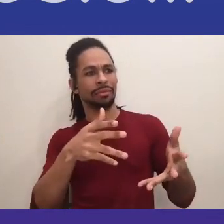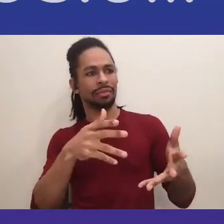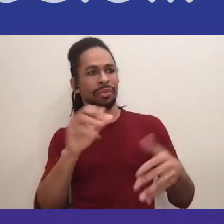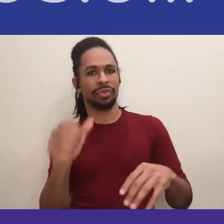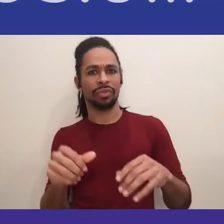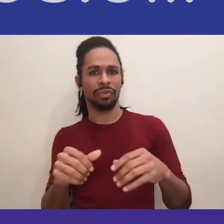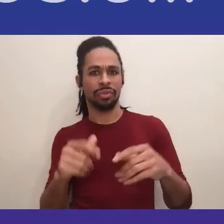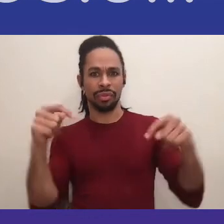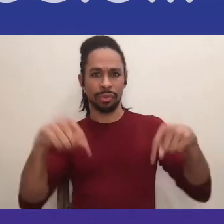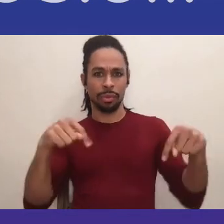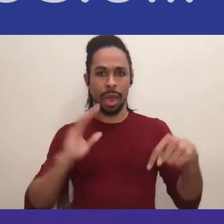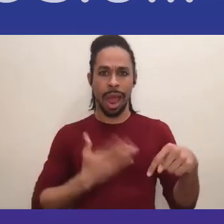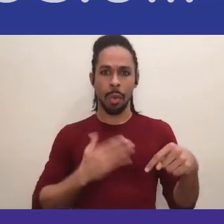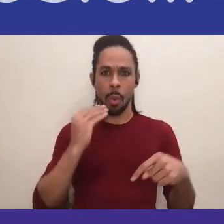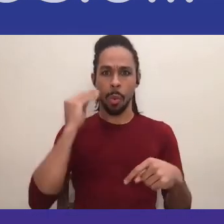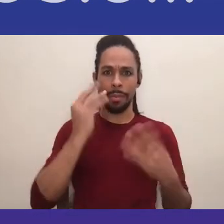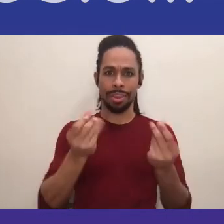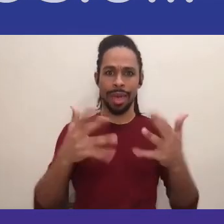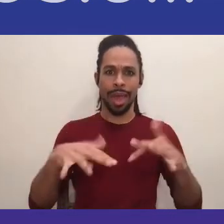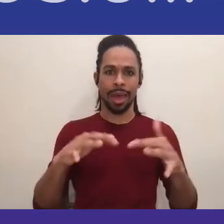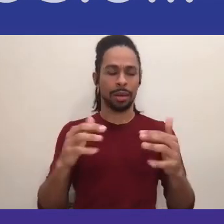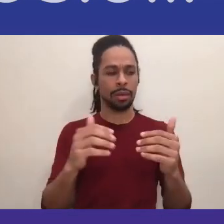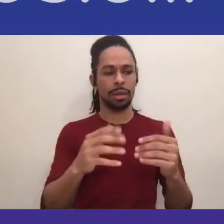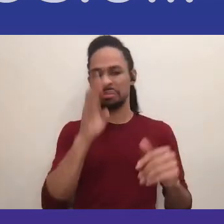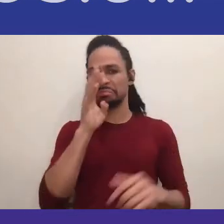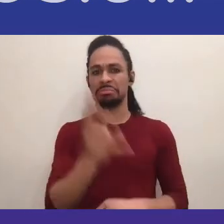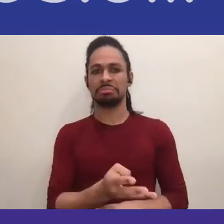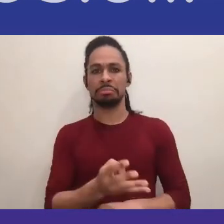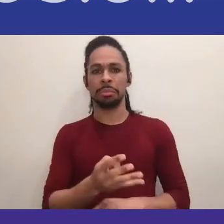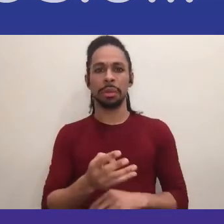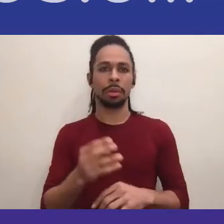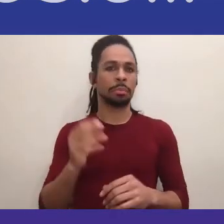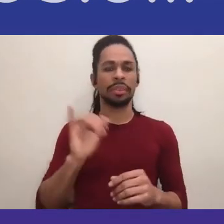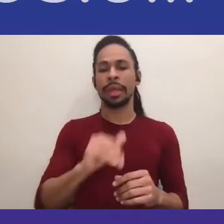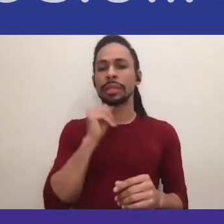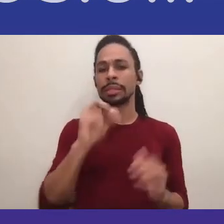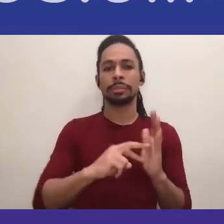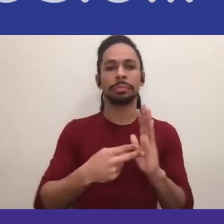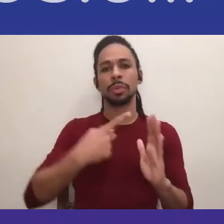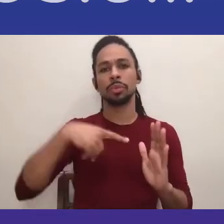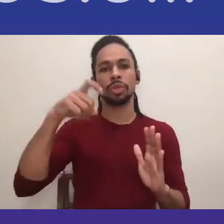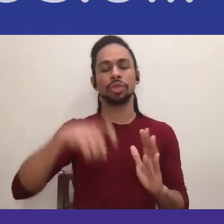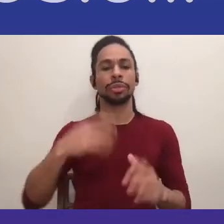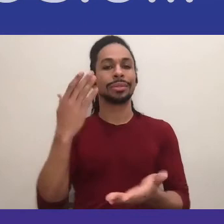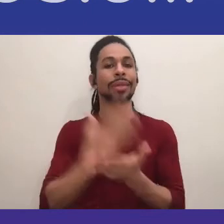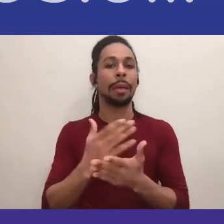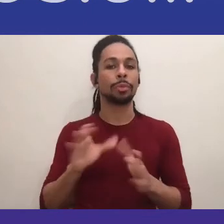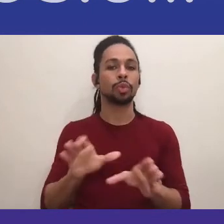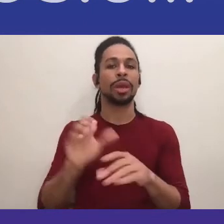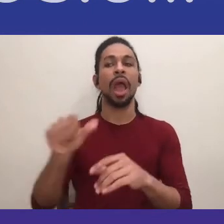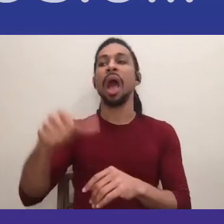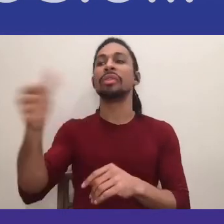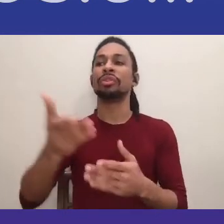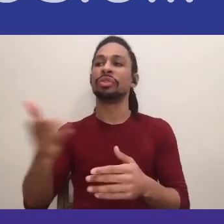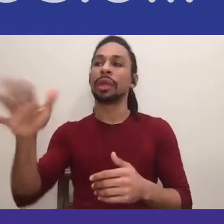attention, you know, but that doesn't mean that we should stop doing the other thing. So to me, it's